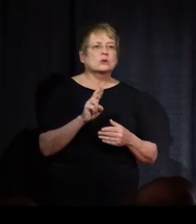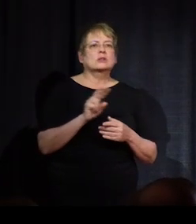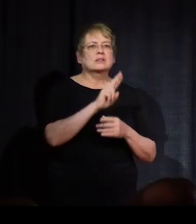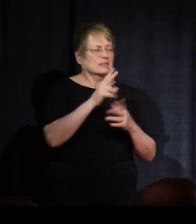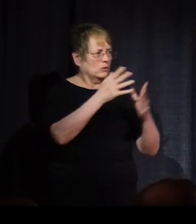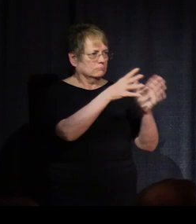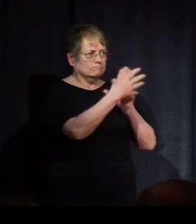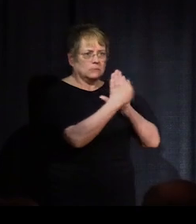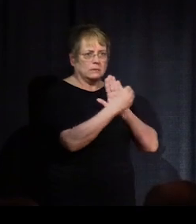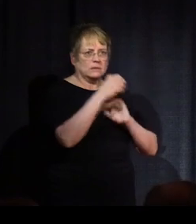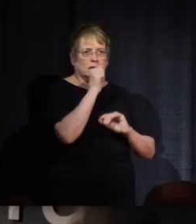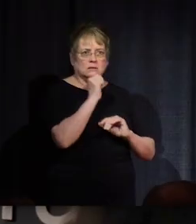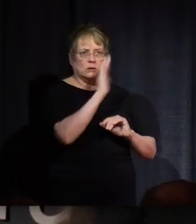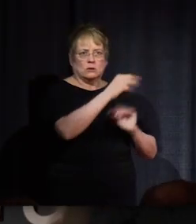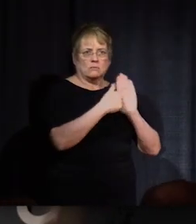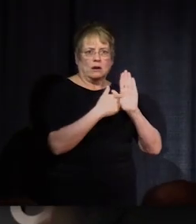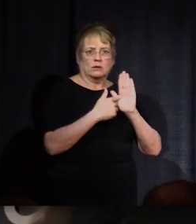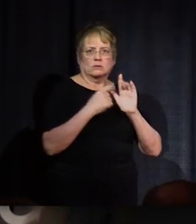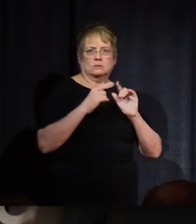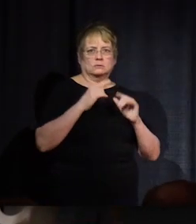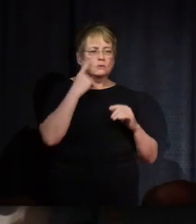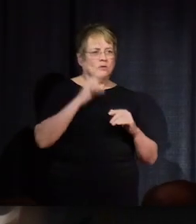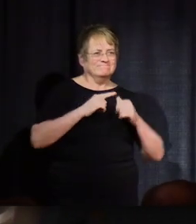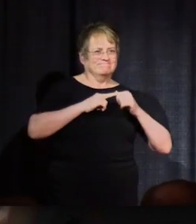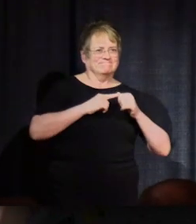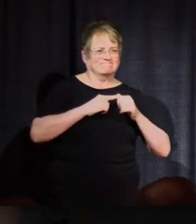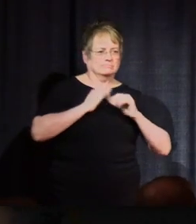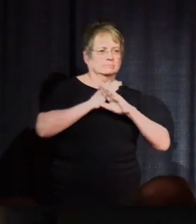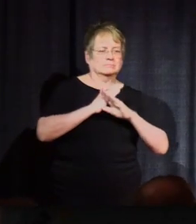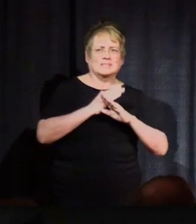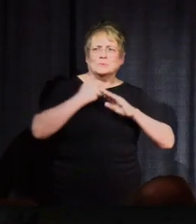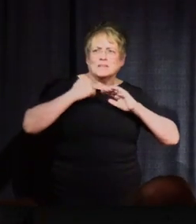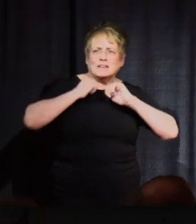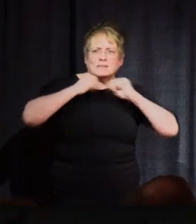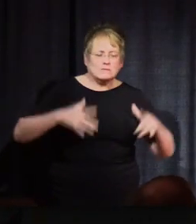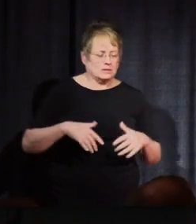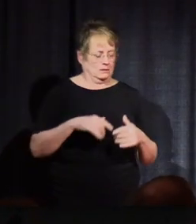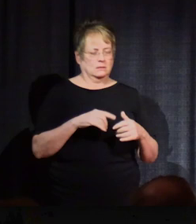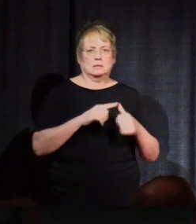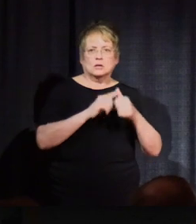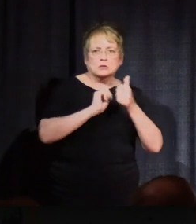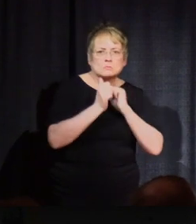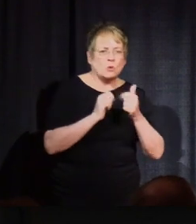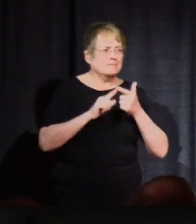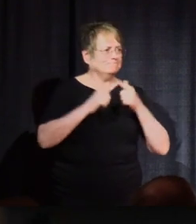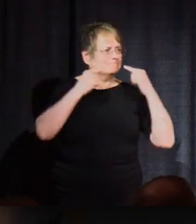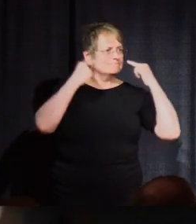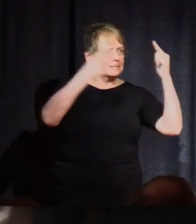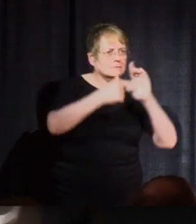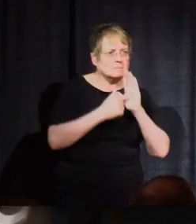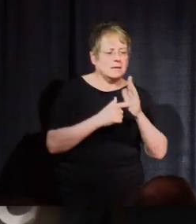model as primary prevention we have all the parts sport a successful